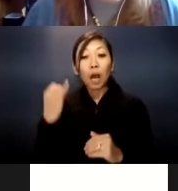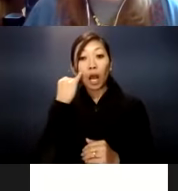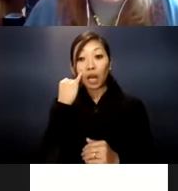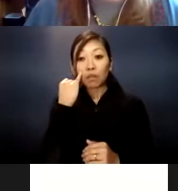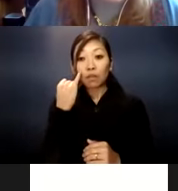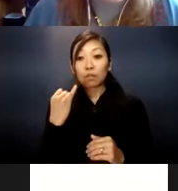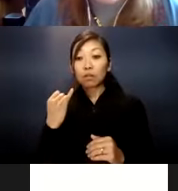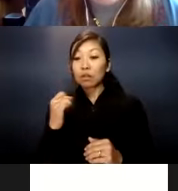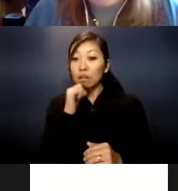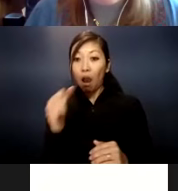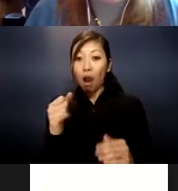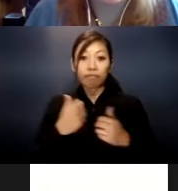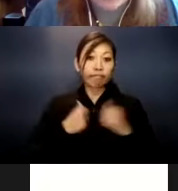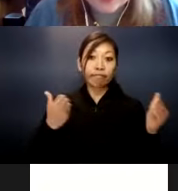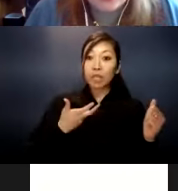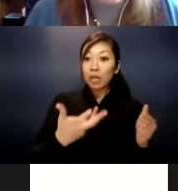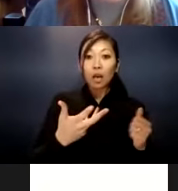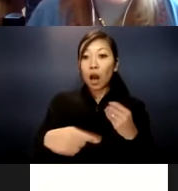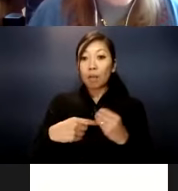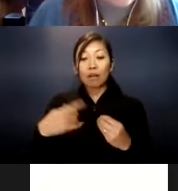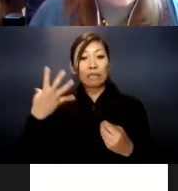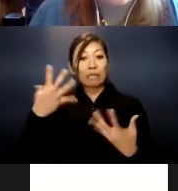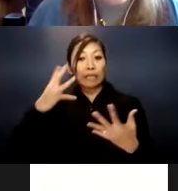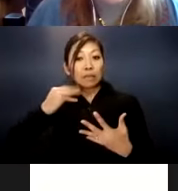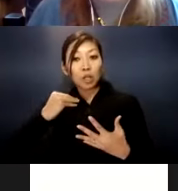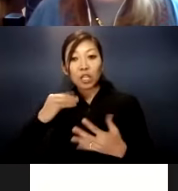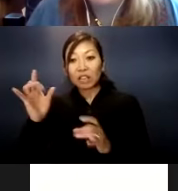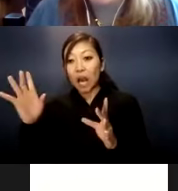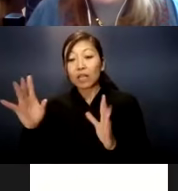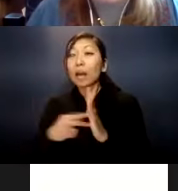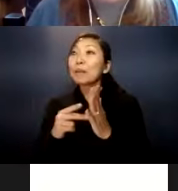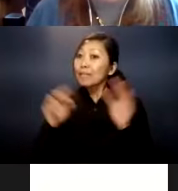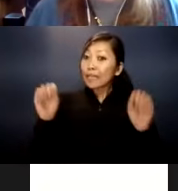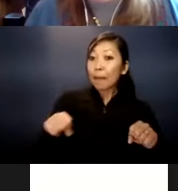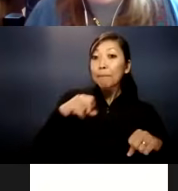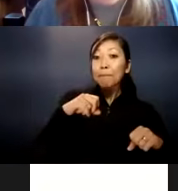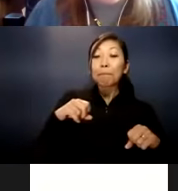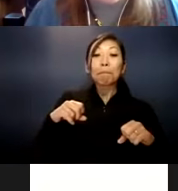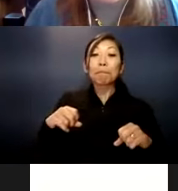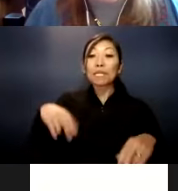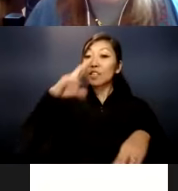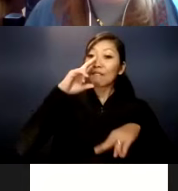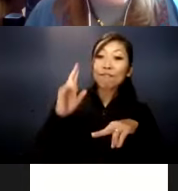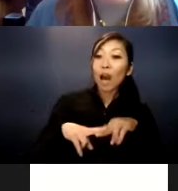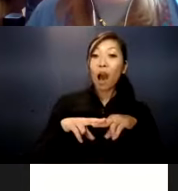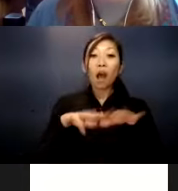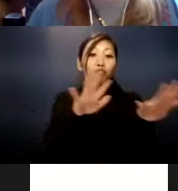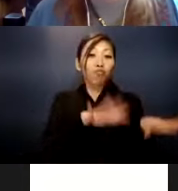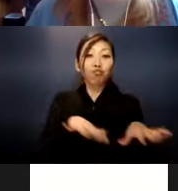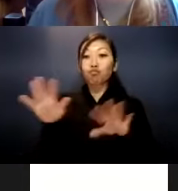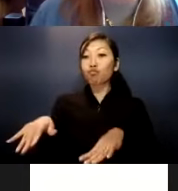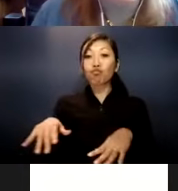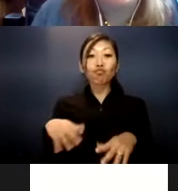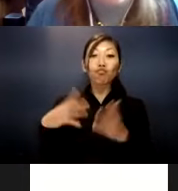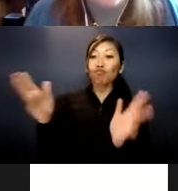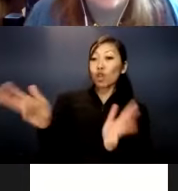can have informal, fun conversations. You might be able to weave them into routine activities.